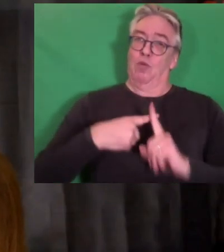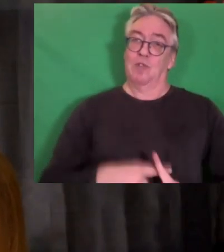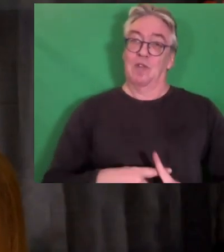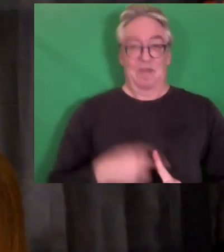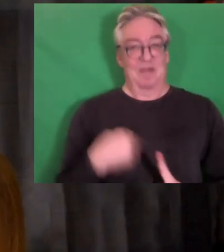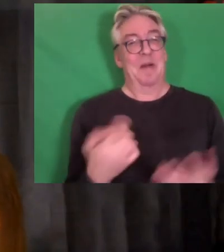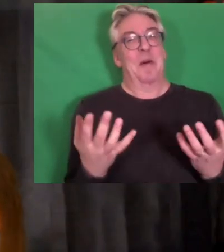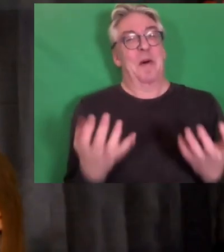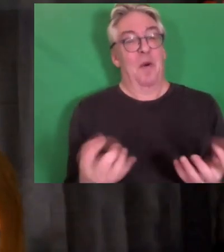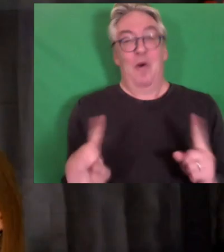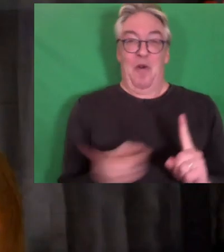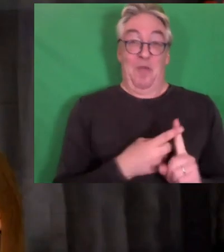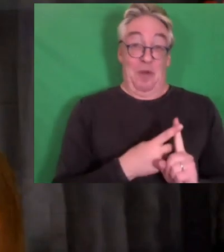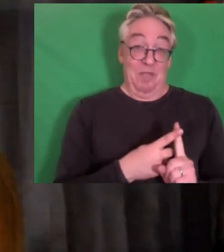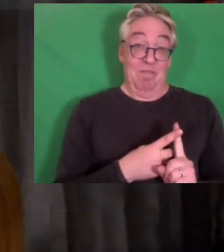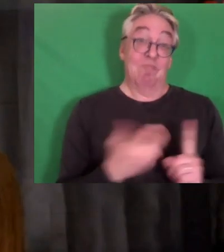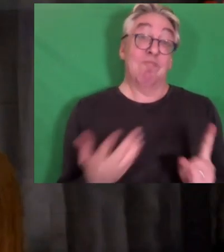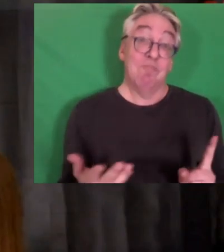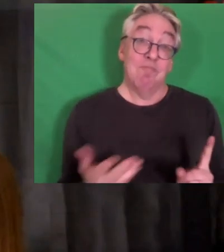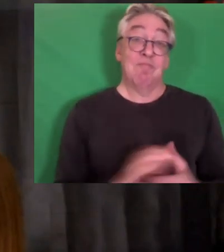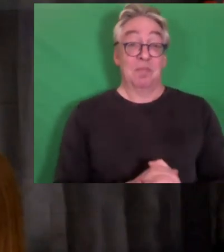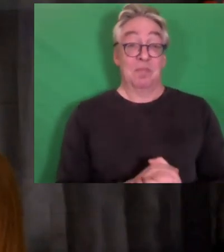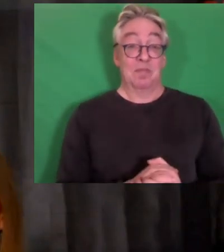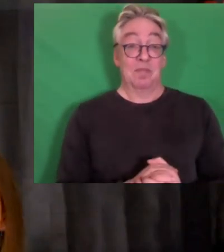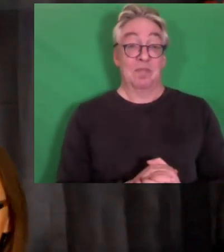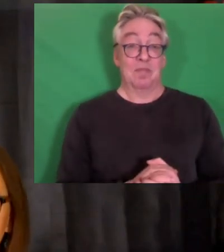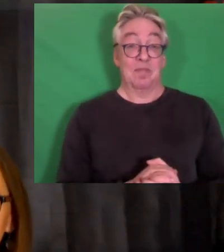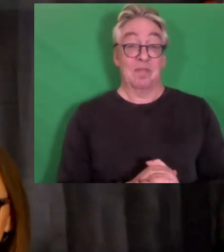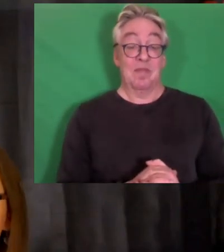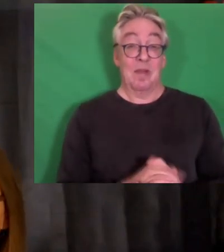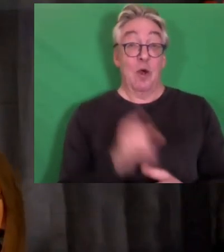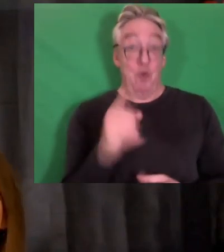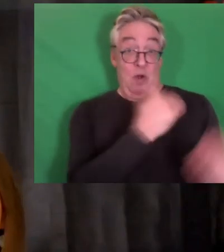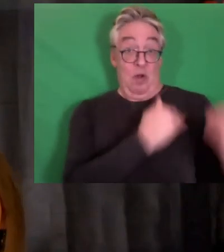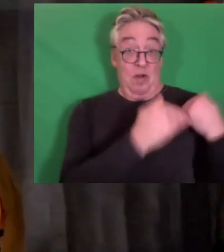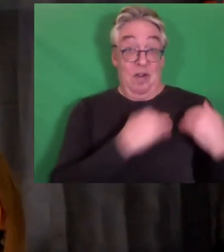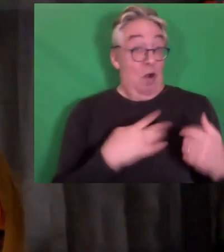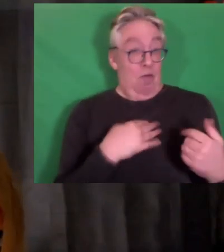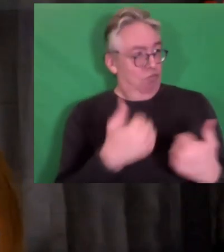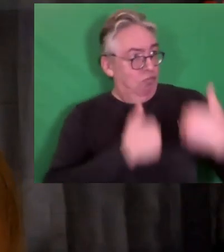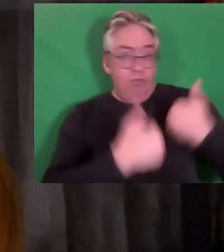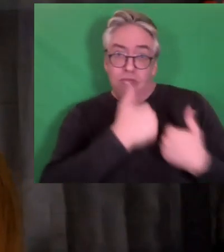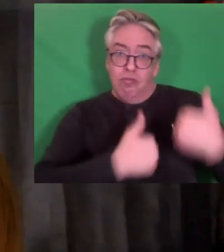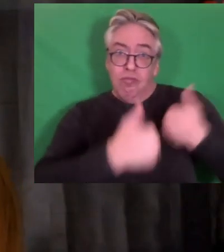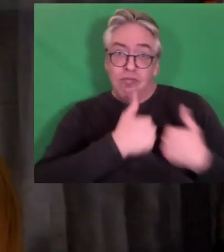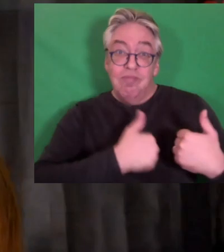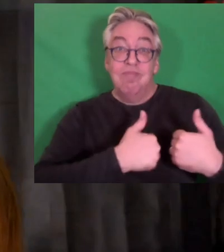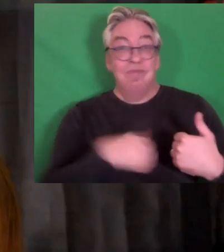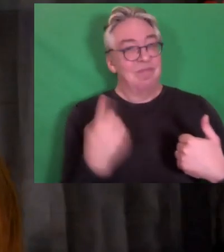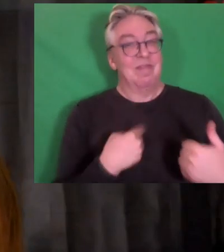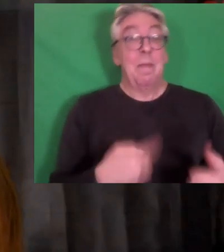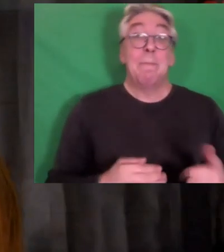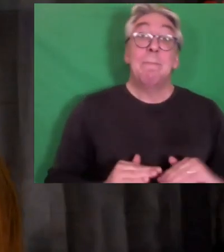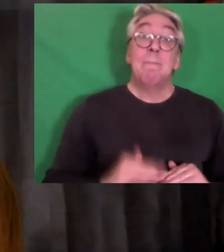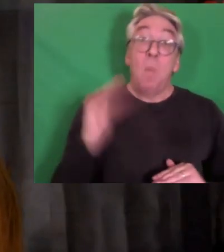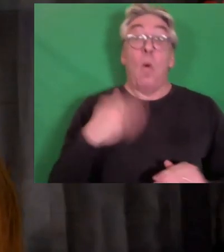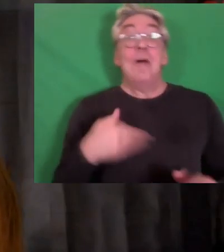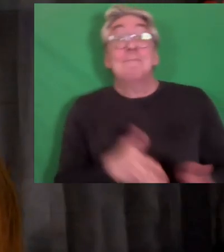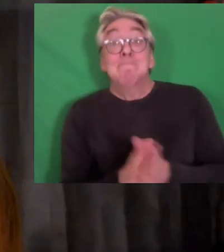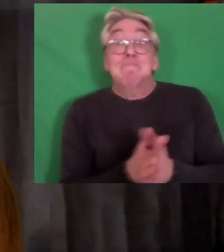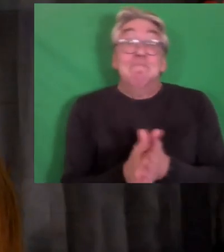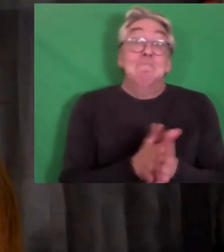which of course motivates us to keep on. Yeah. To keep going. I mean, we have to look at how COVID